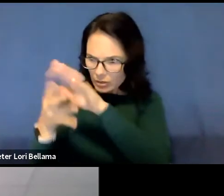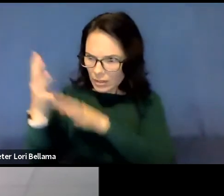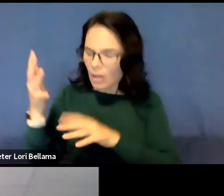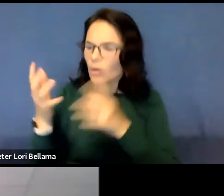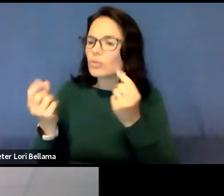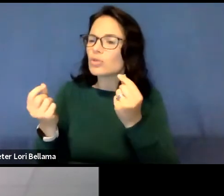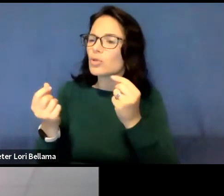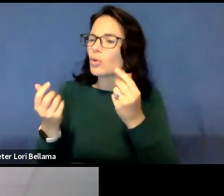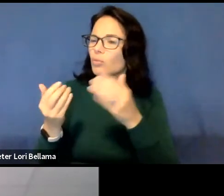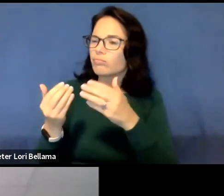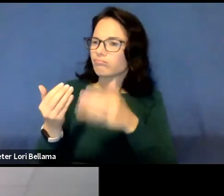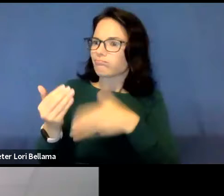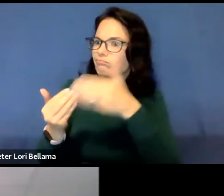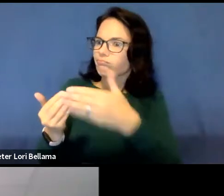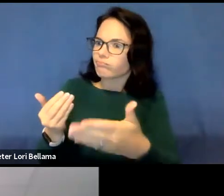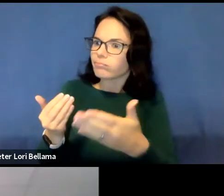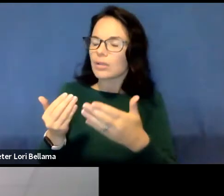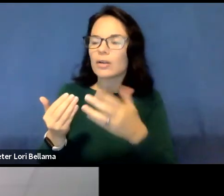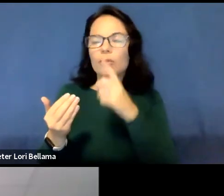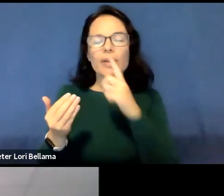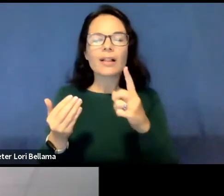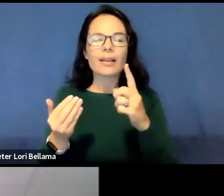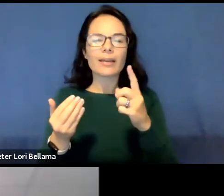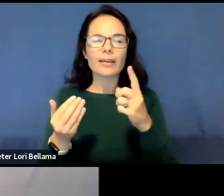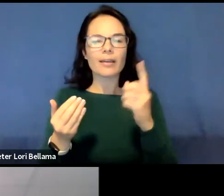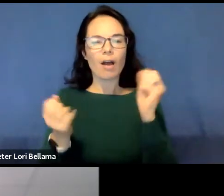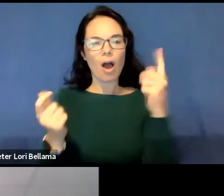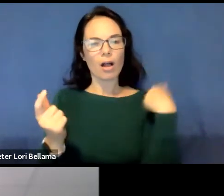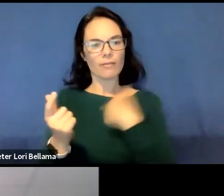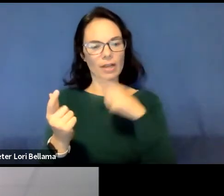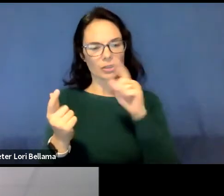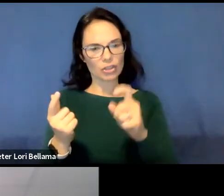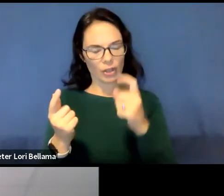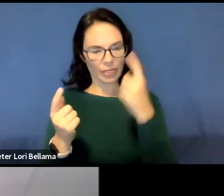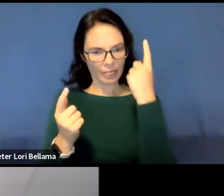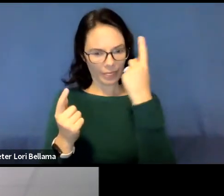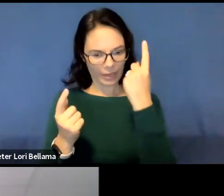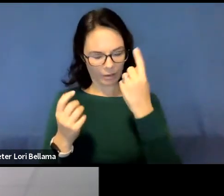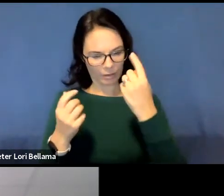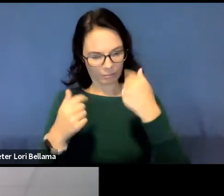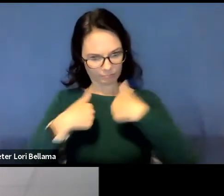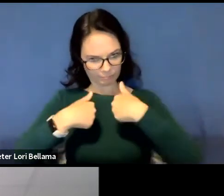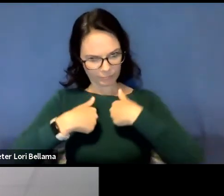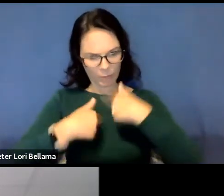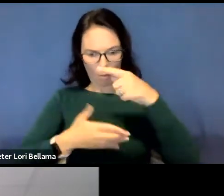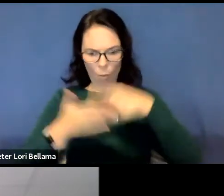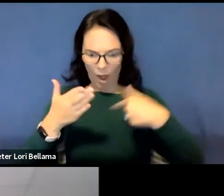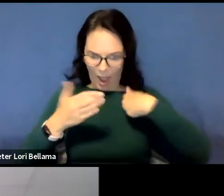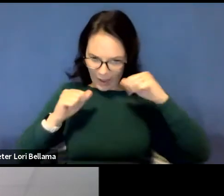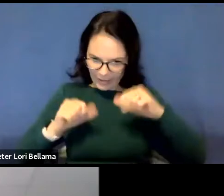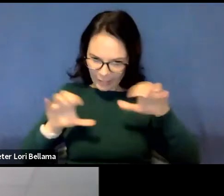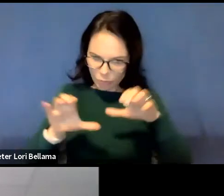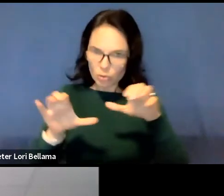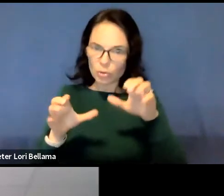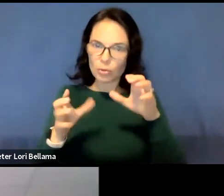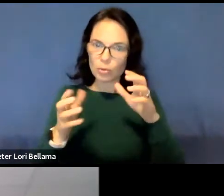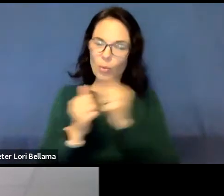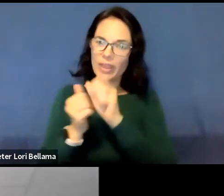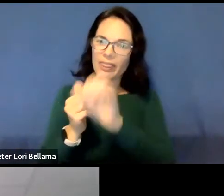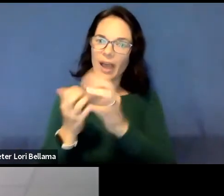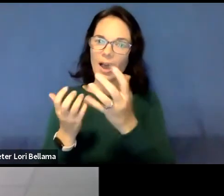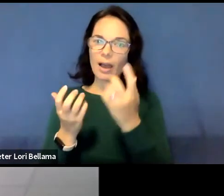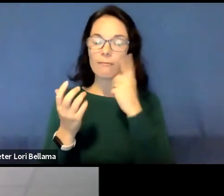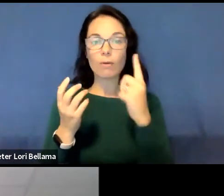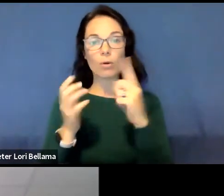be saying, well, what can I do about it? So for example, in my classes, what can I do as an instructor to make things